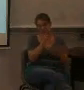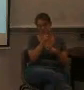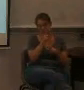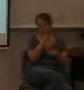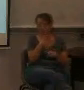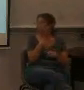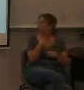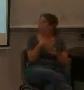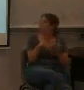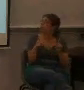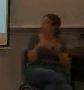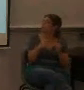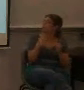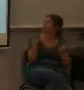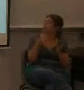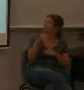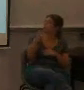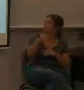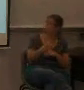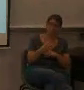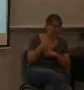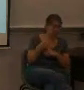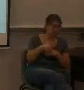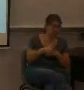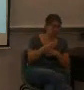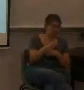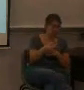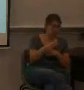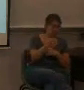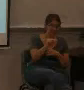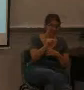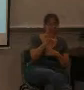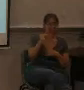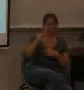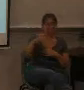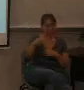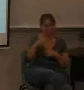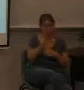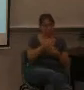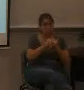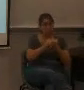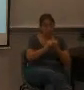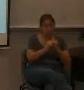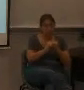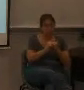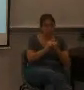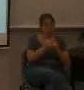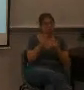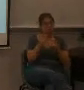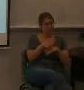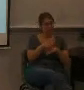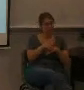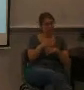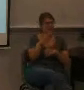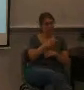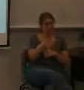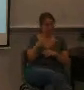But almost half the time you need nitrogen and phosphorus together to stimulate primary production.